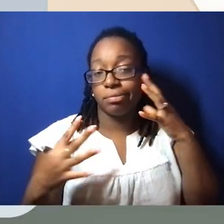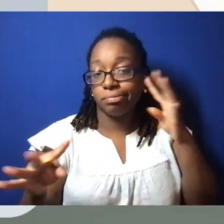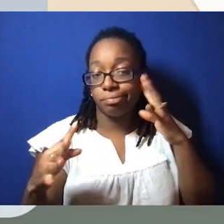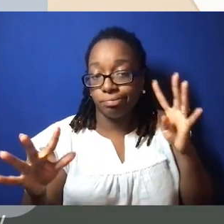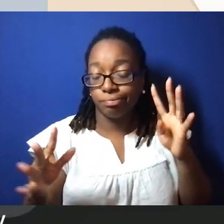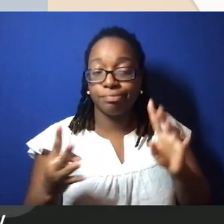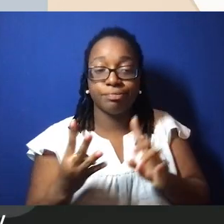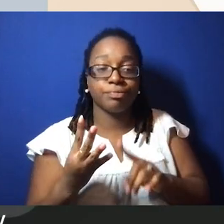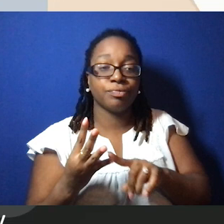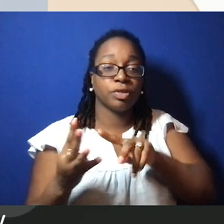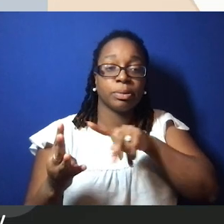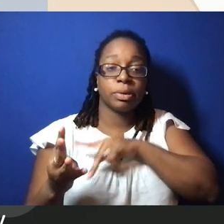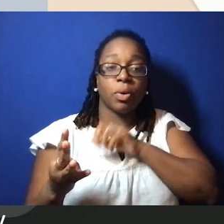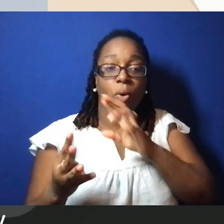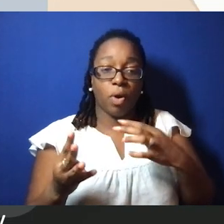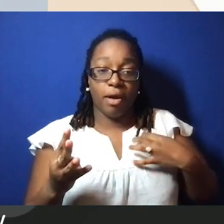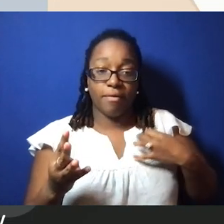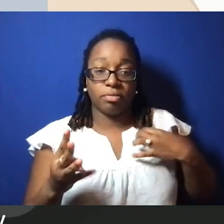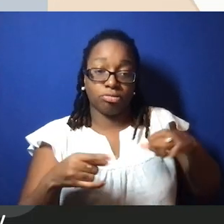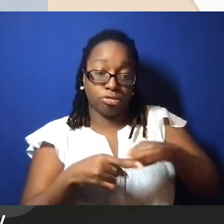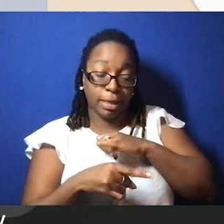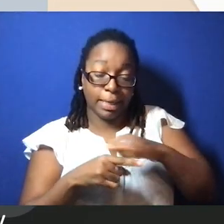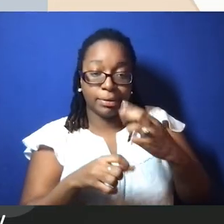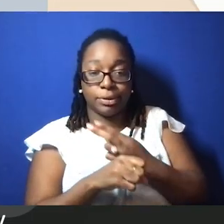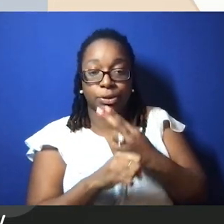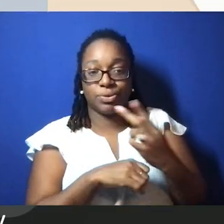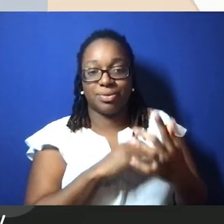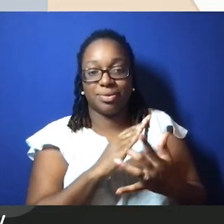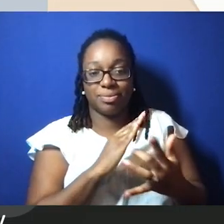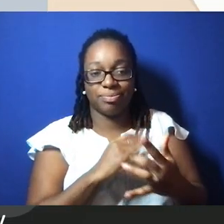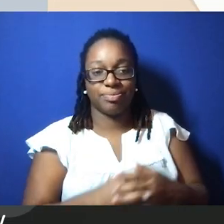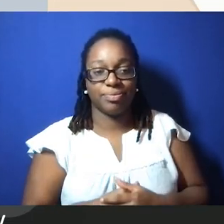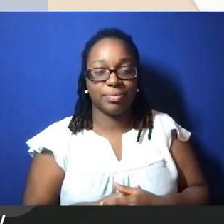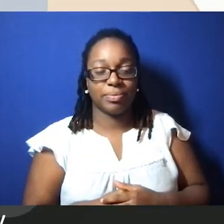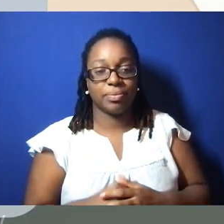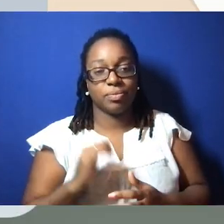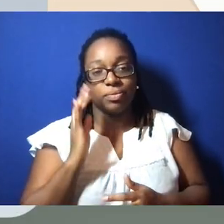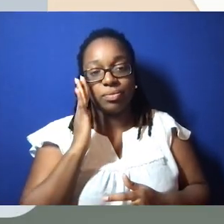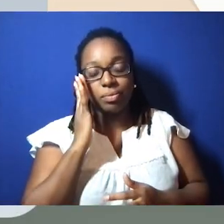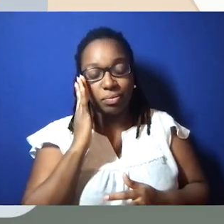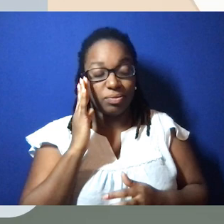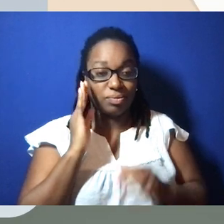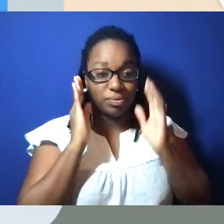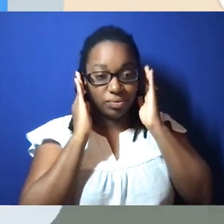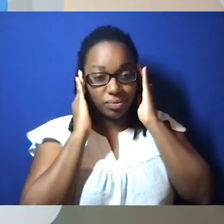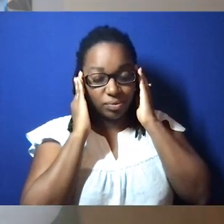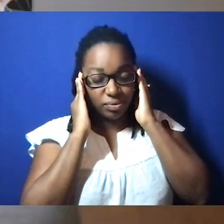sound, and personnel or volunteers trained to use technology.